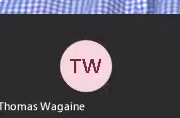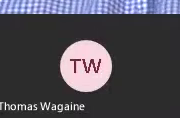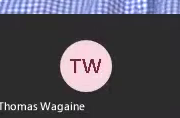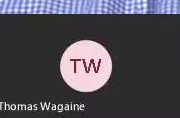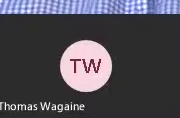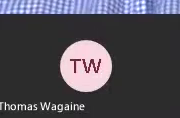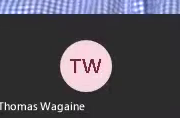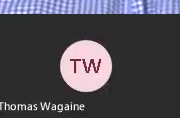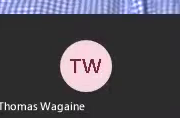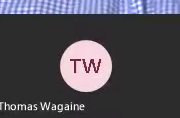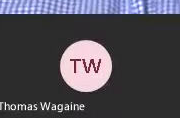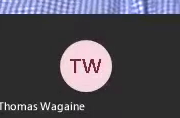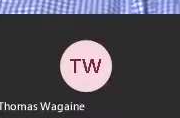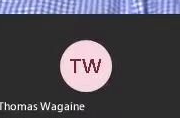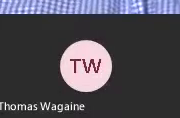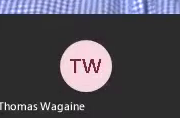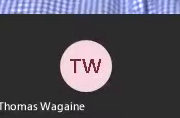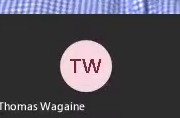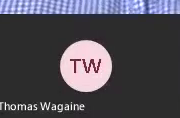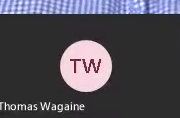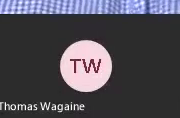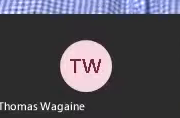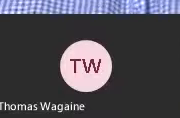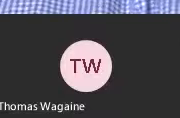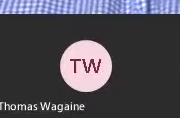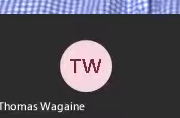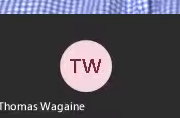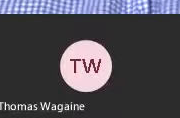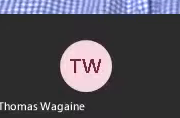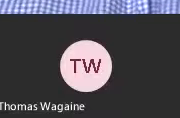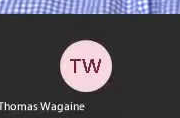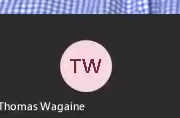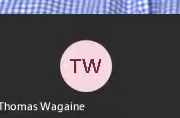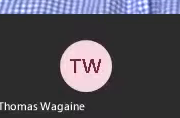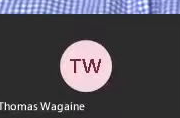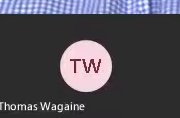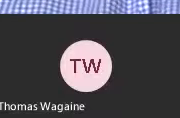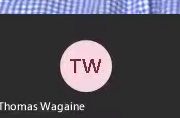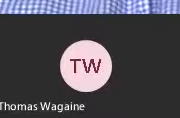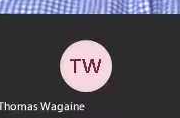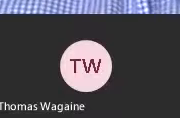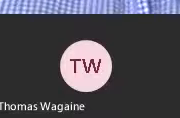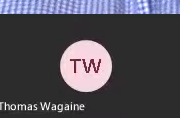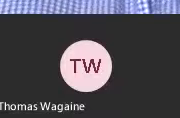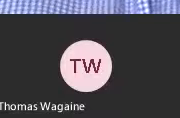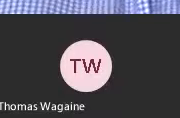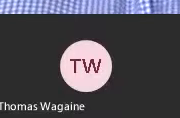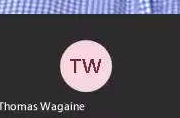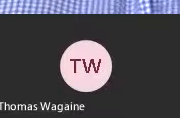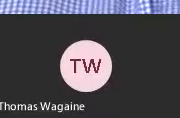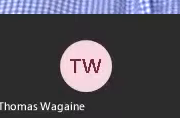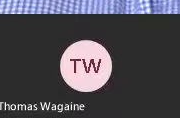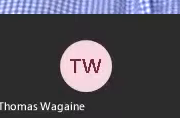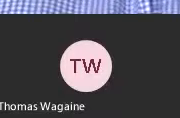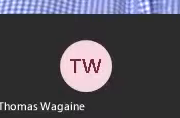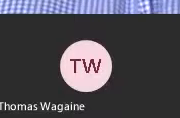Is that sharing? Am I sharing here? Not yet. Not quite. Let me see